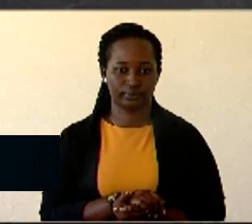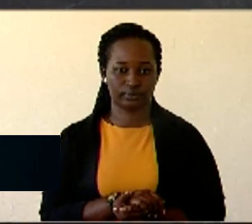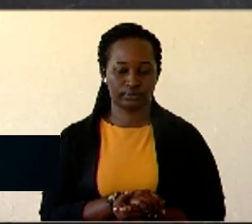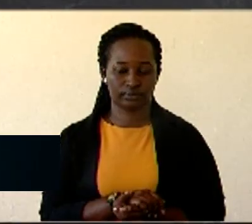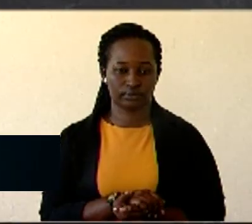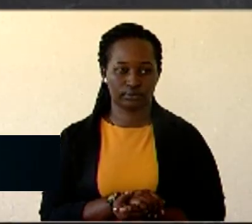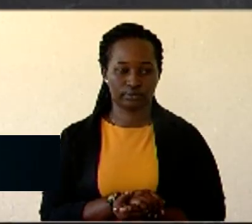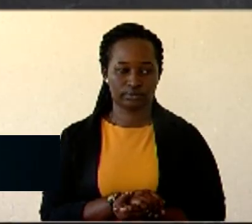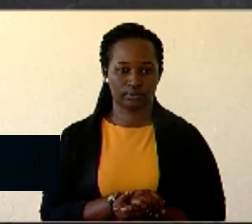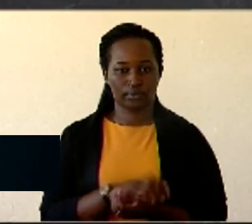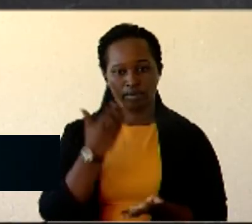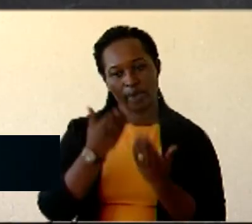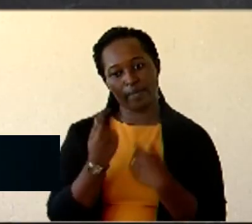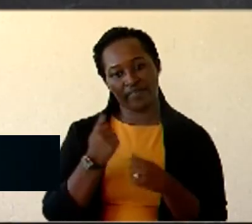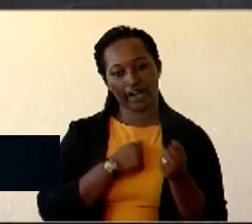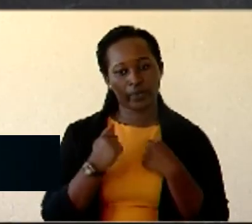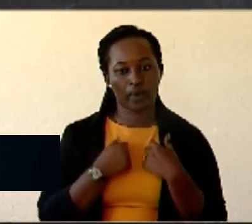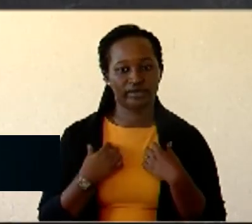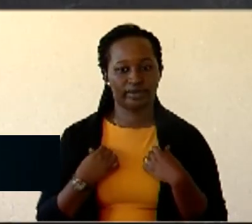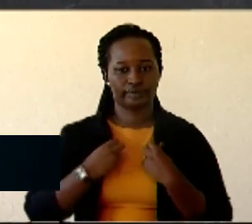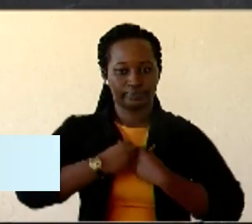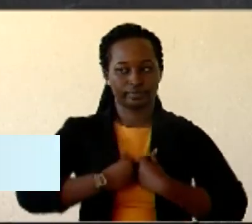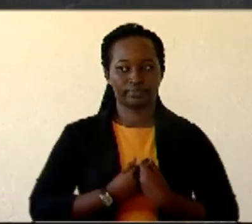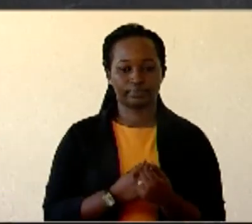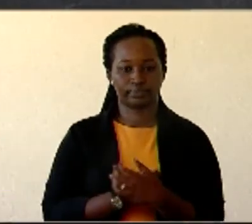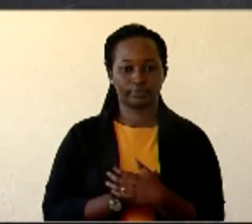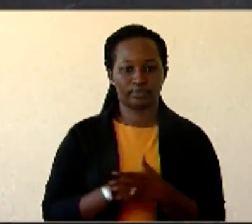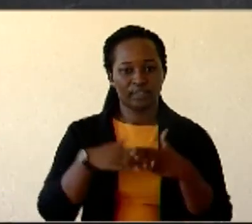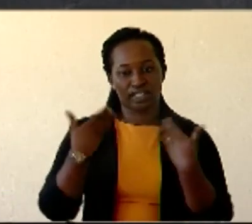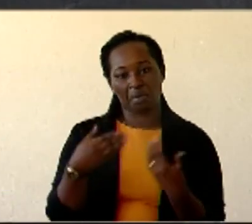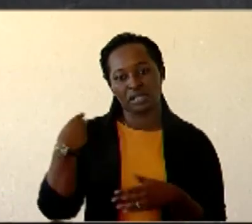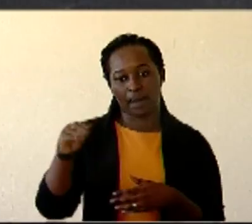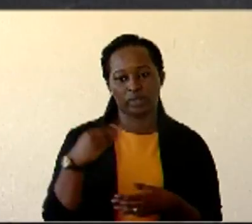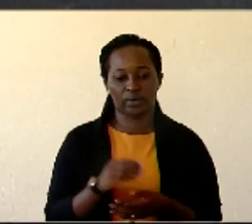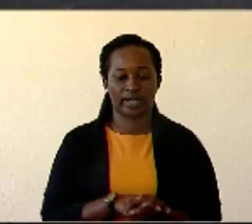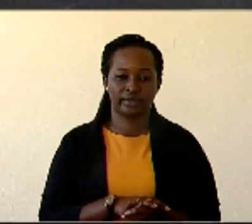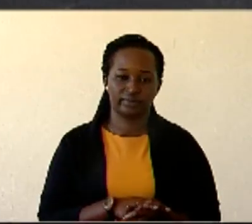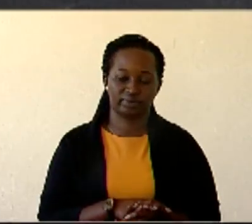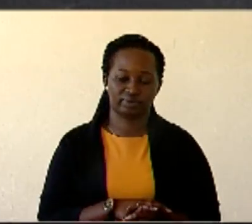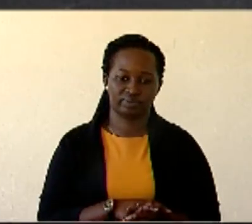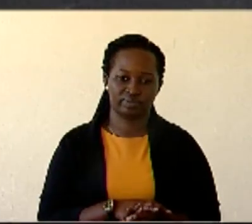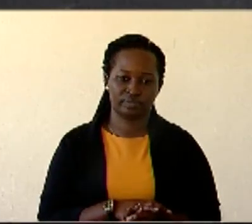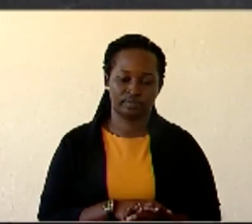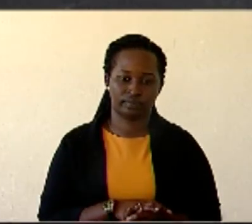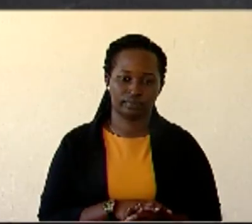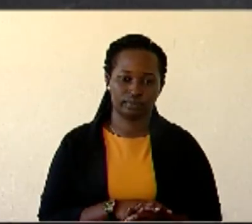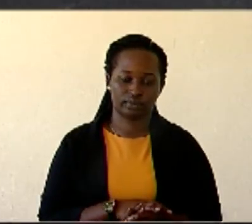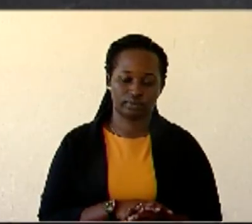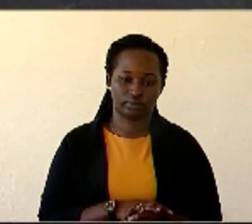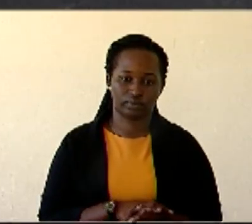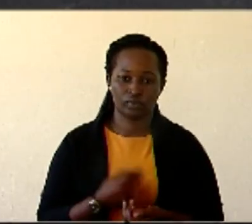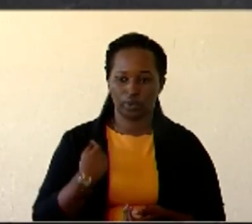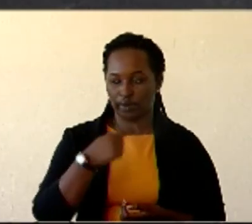maybe it can be in Rwandan francs, it can be in US dollars. So, assume maybe at